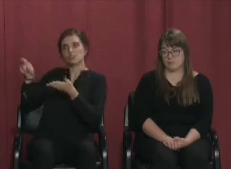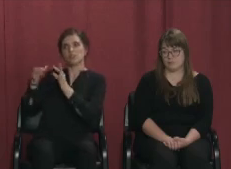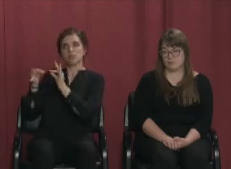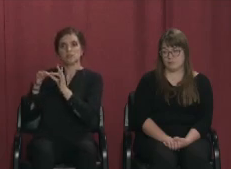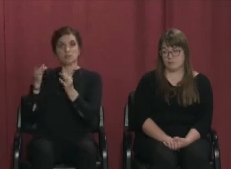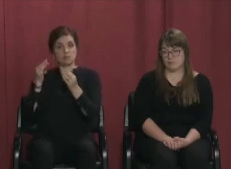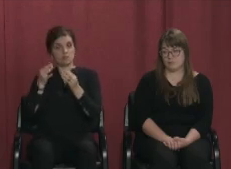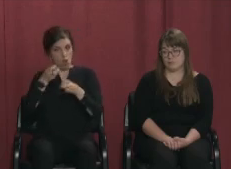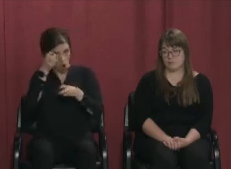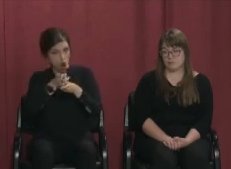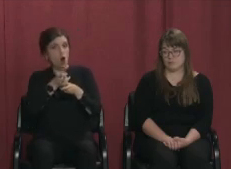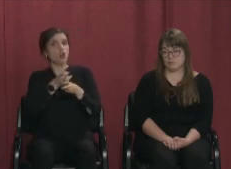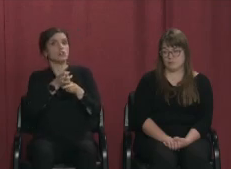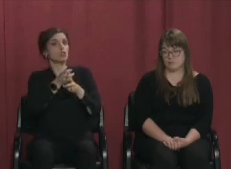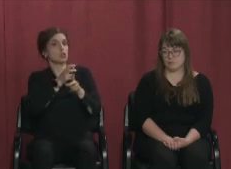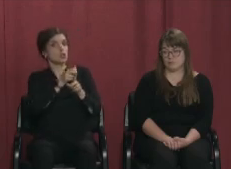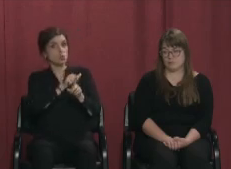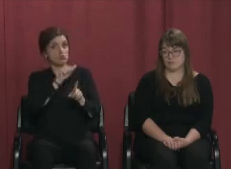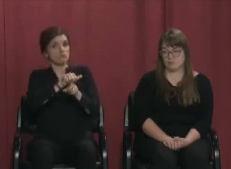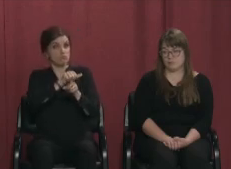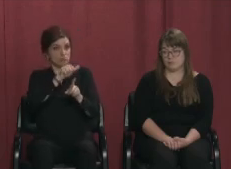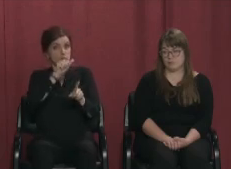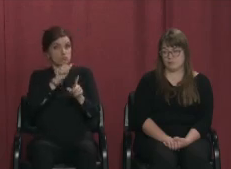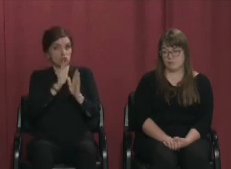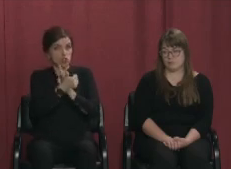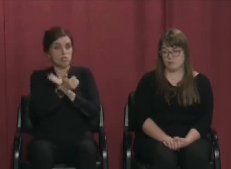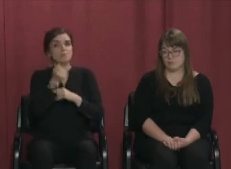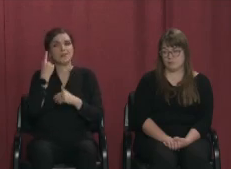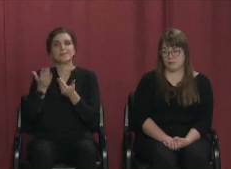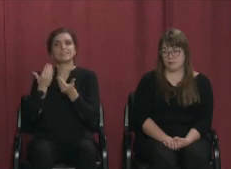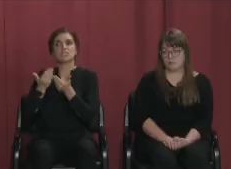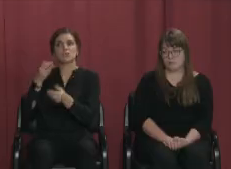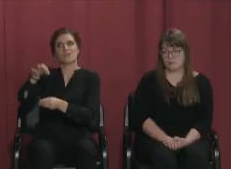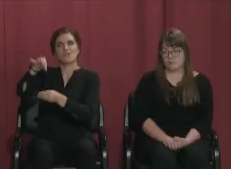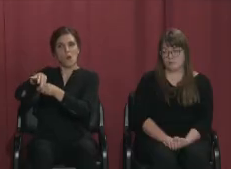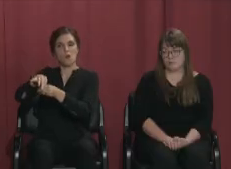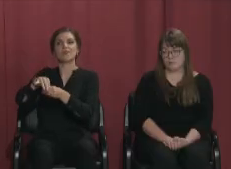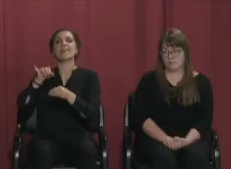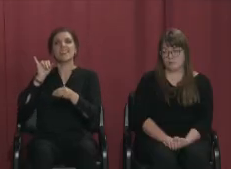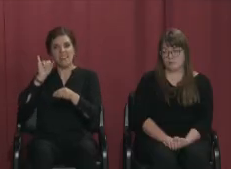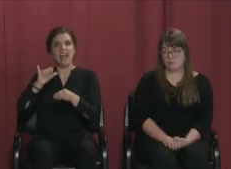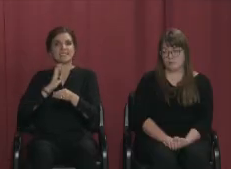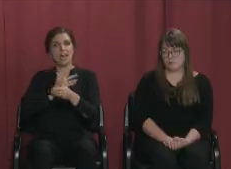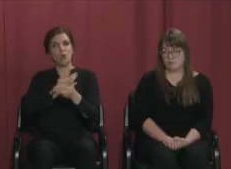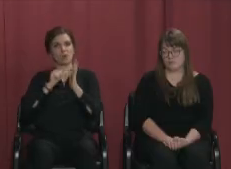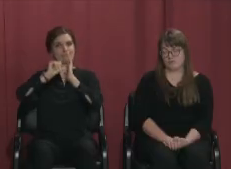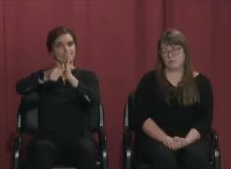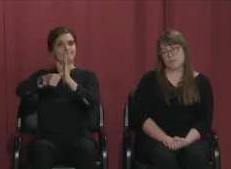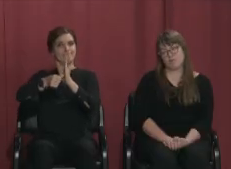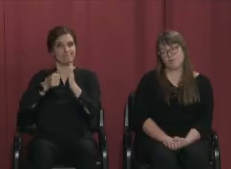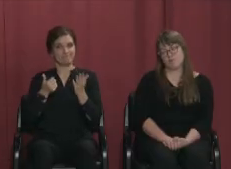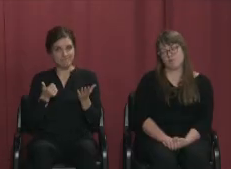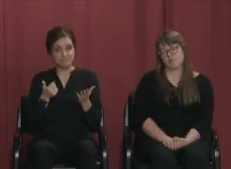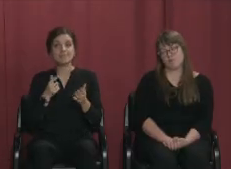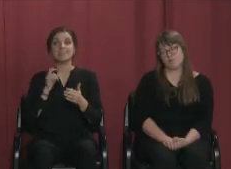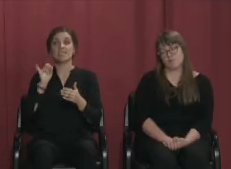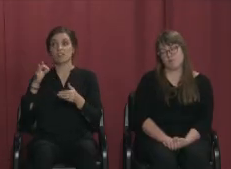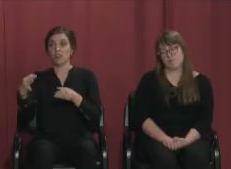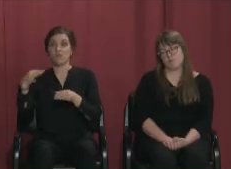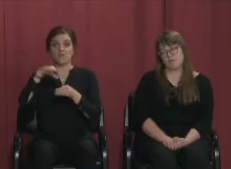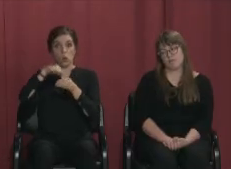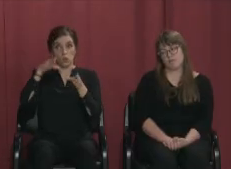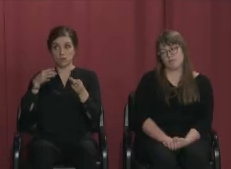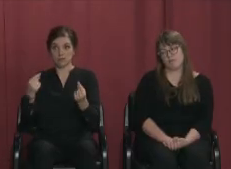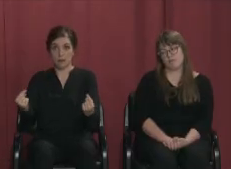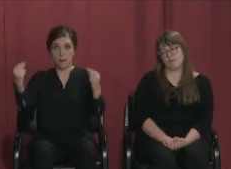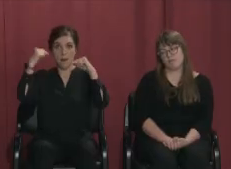cheat, easy to vote, hard to cheat. That's what we want to hear out there. And I think if the voters come in, the public comes in and sees